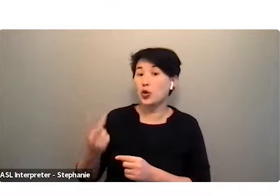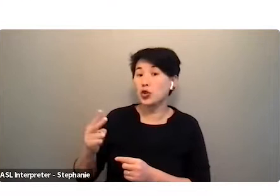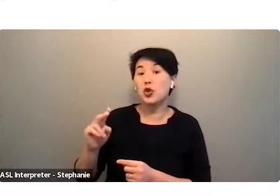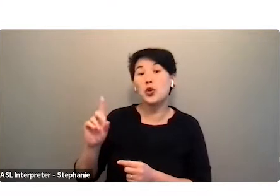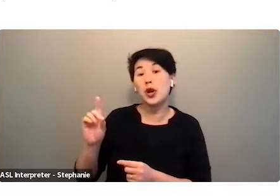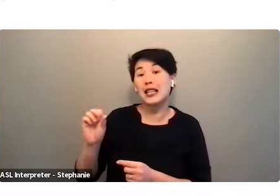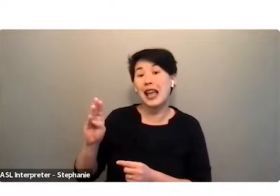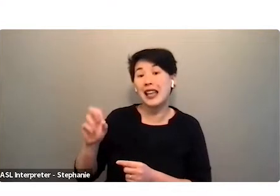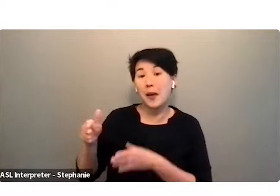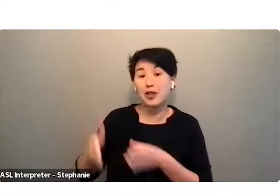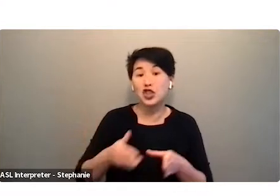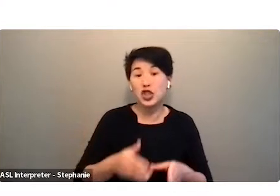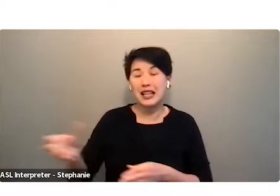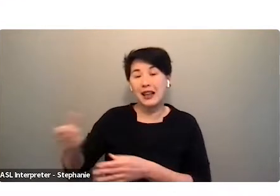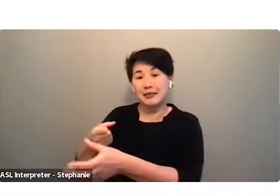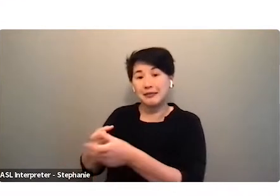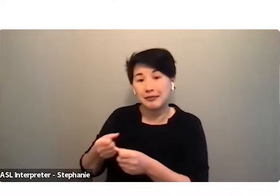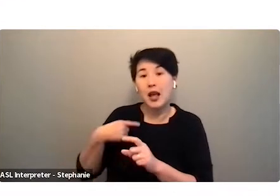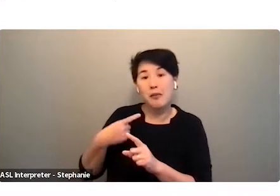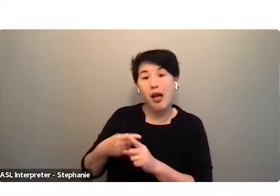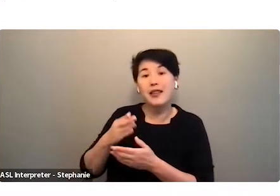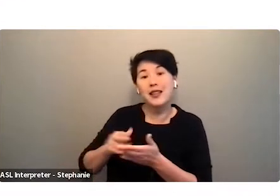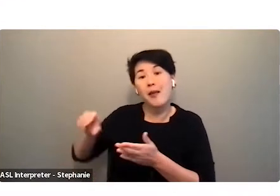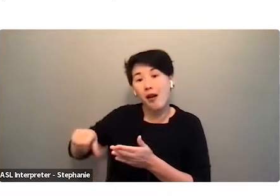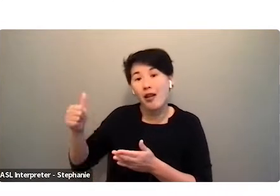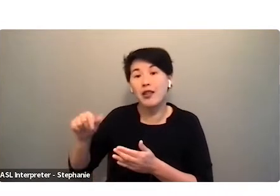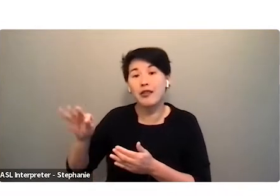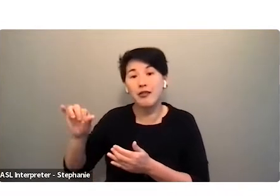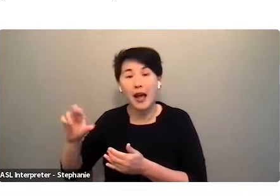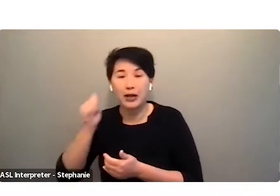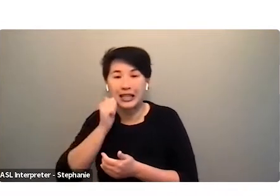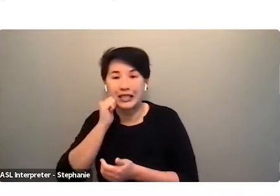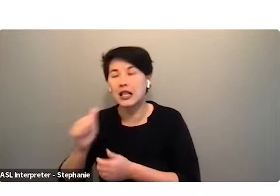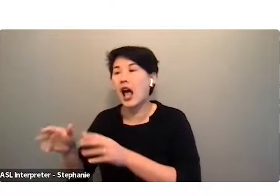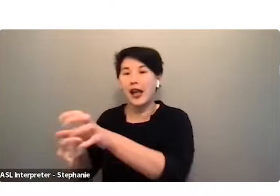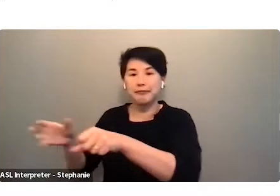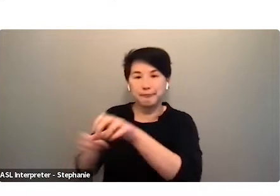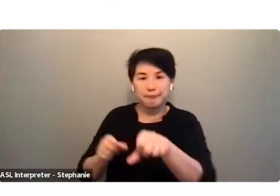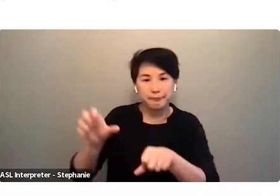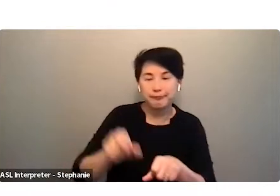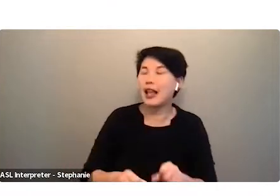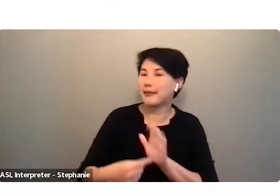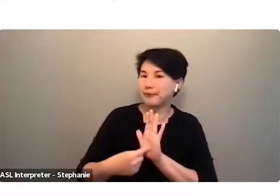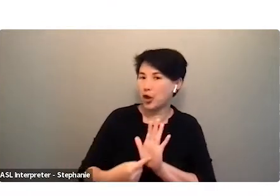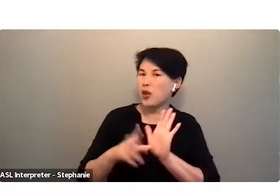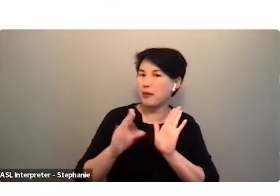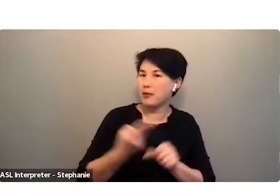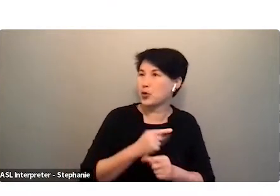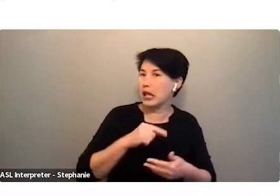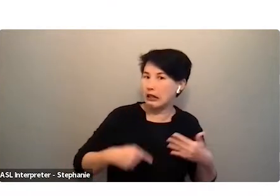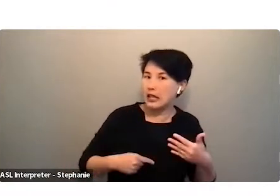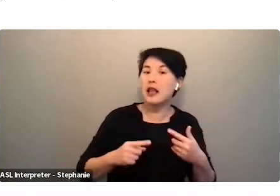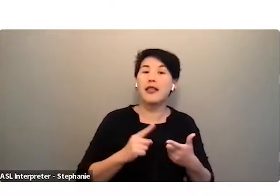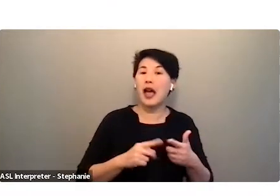a half a yard of red woven fabric, and then I just broke down the rest, even down to scrap materials and how much that weighed, and all that was put together